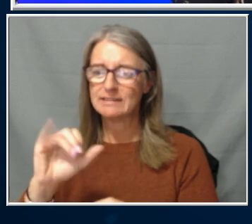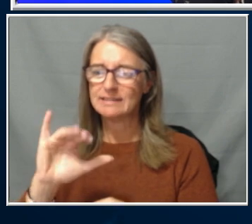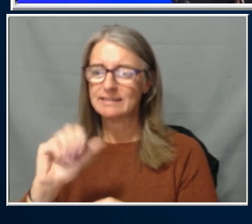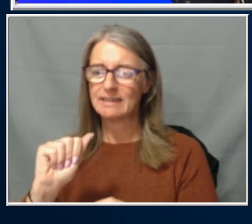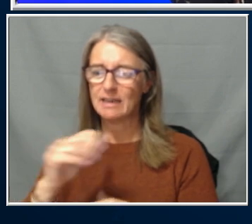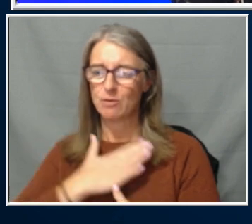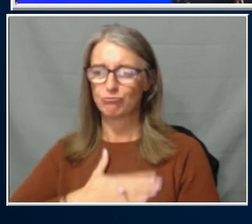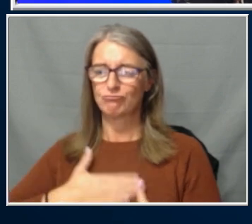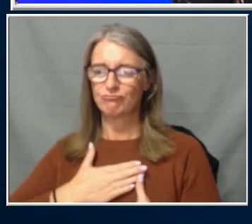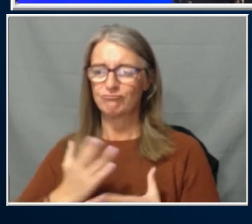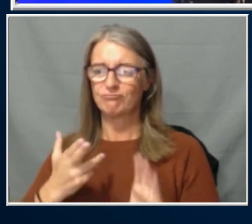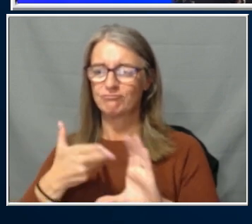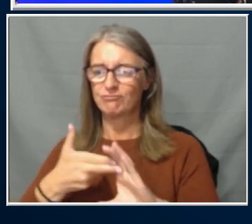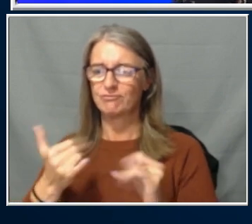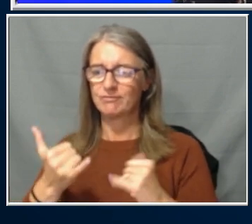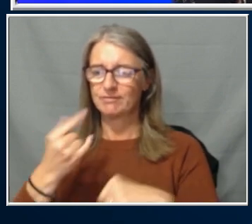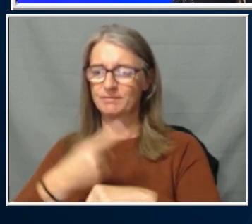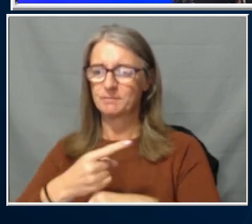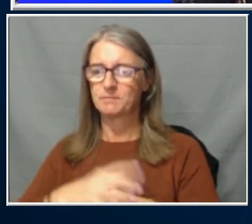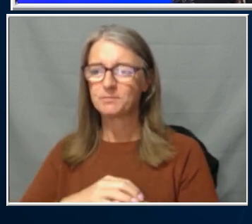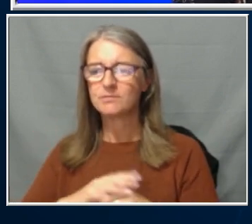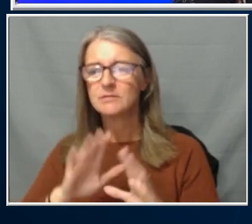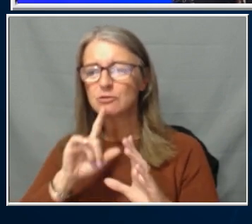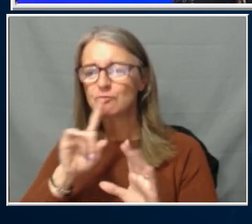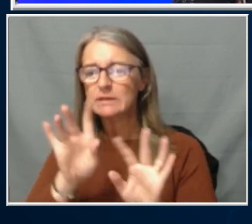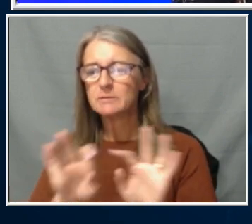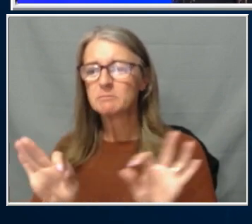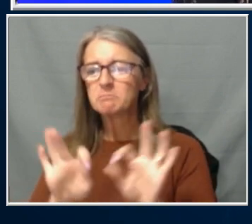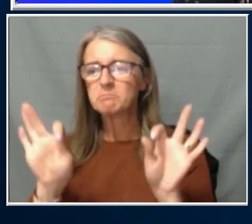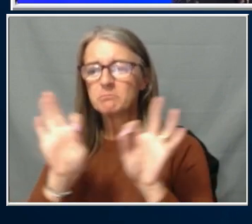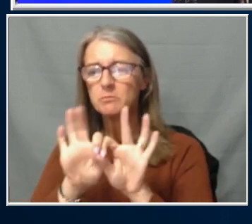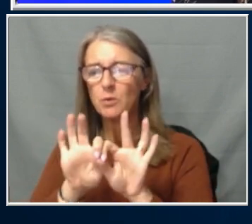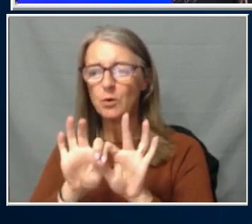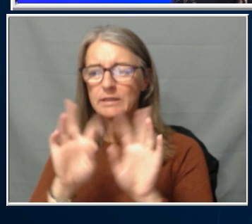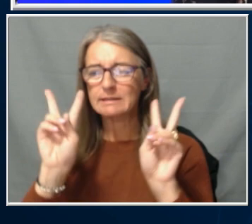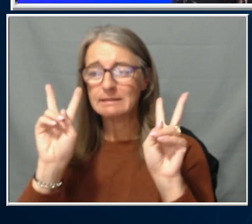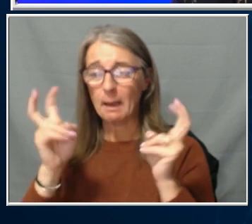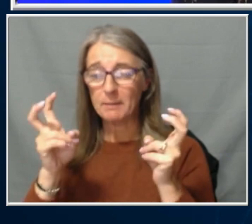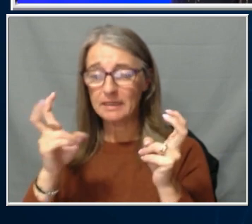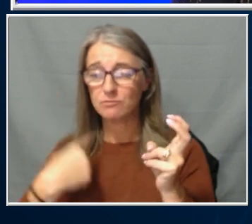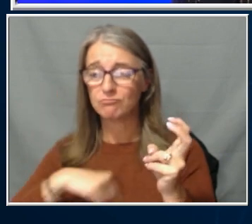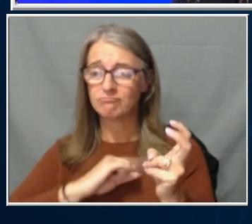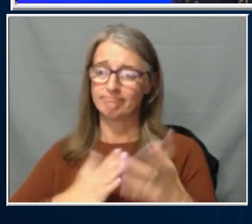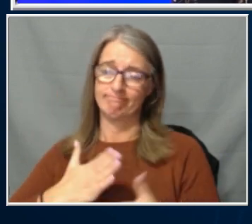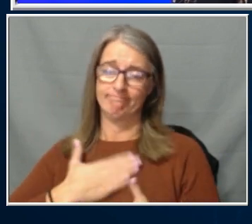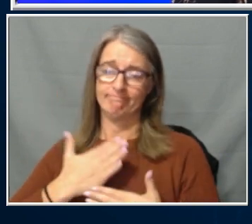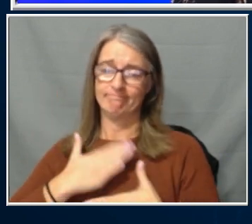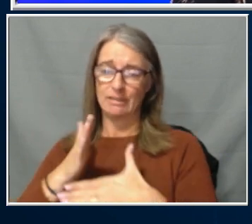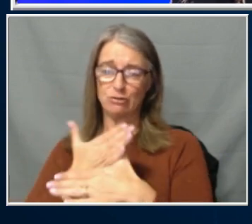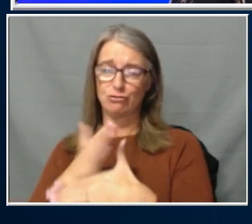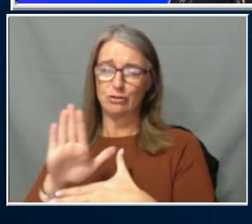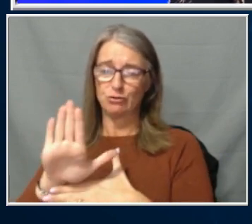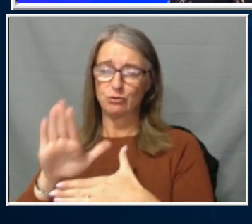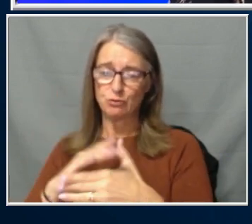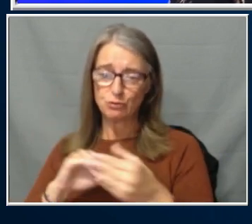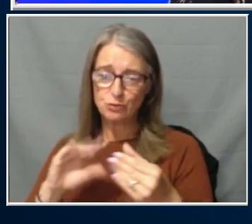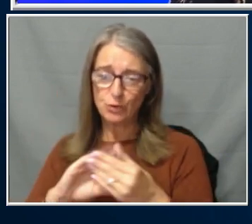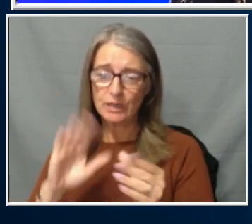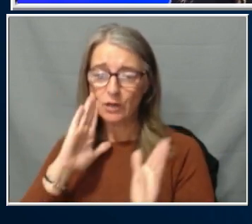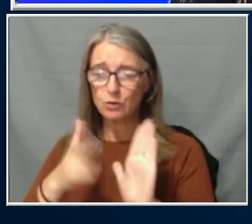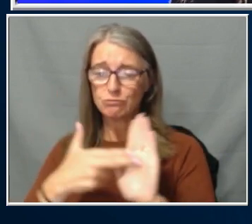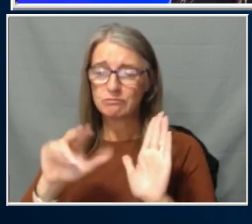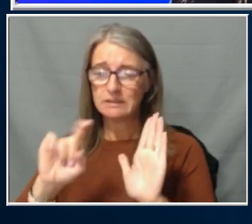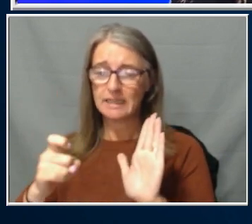being on the show. Well, it's such an important topic, and so we're just glad that you're going to share your story with us. We know you were diagnosed